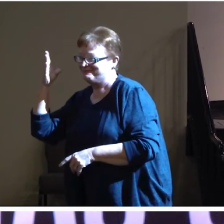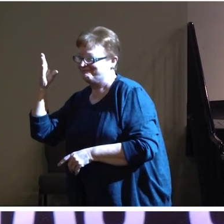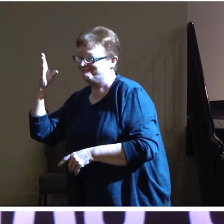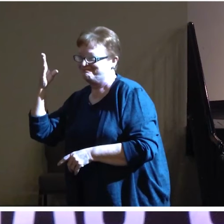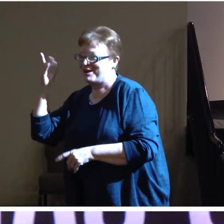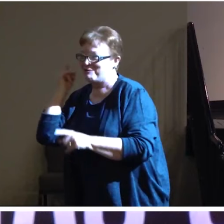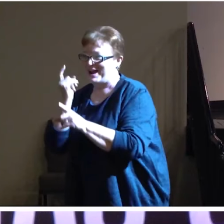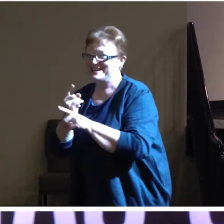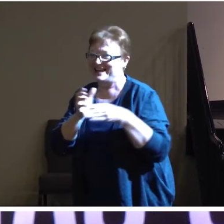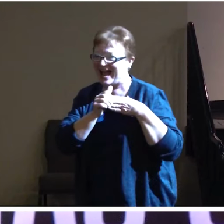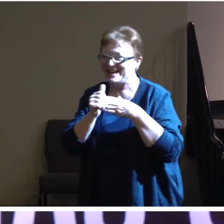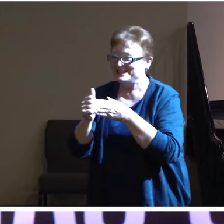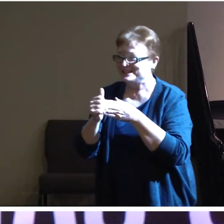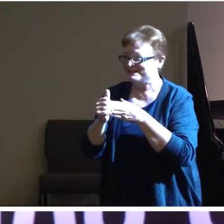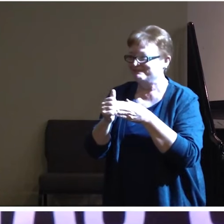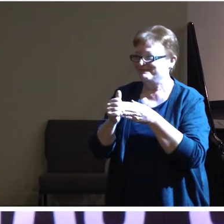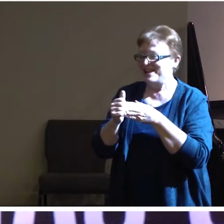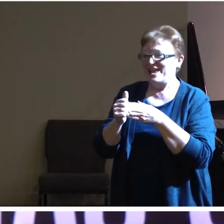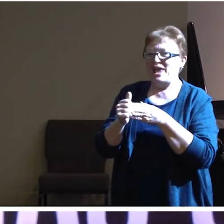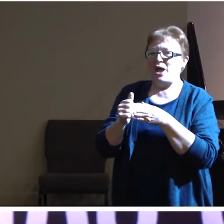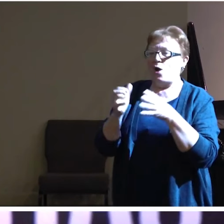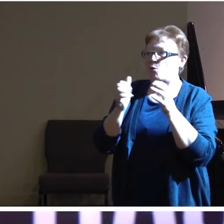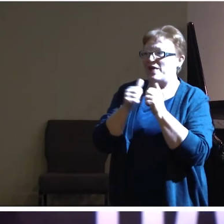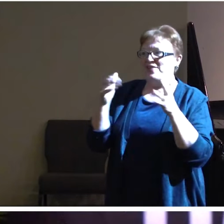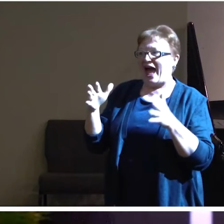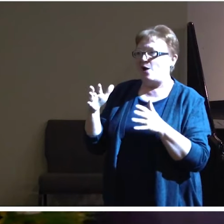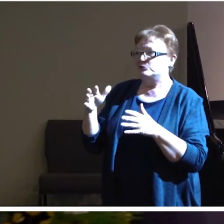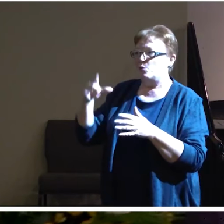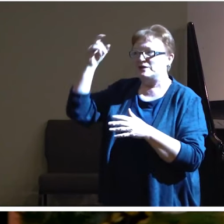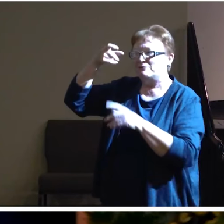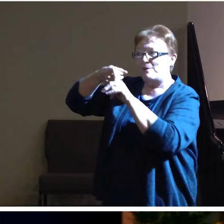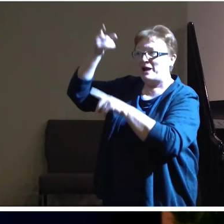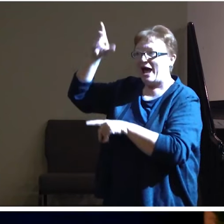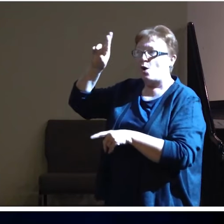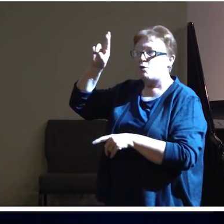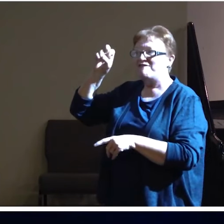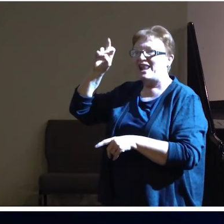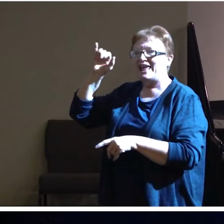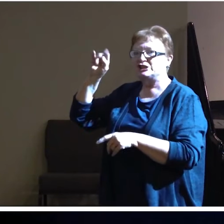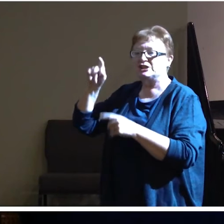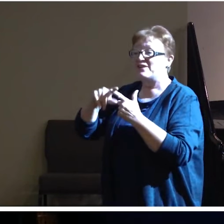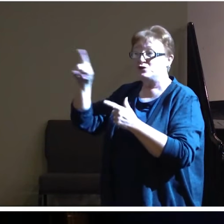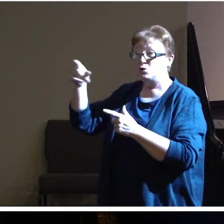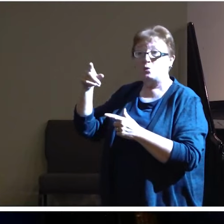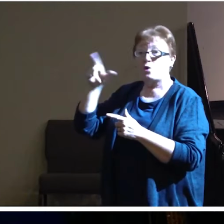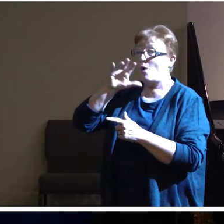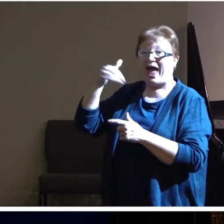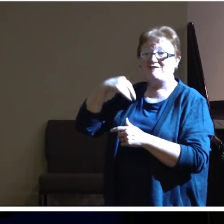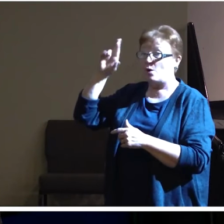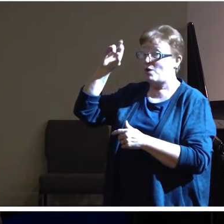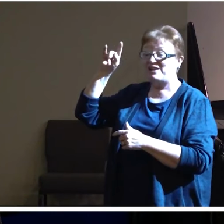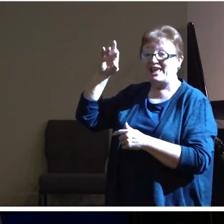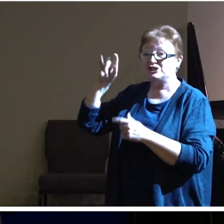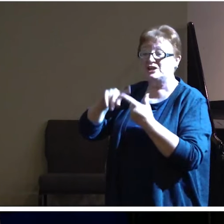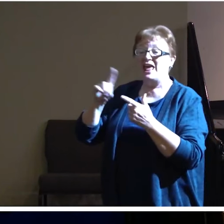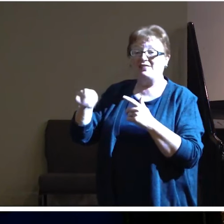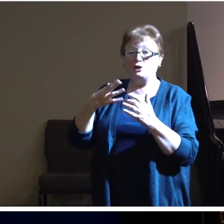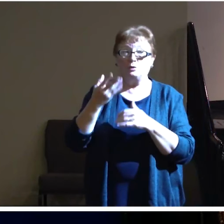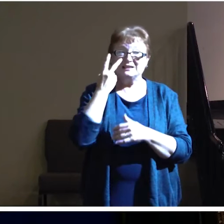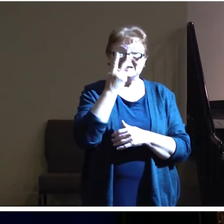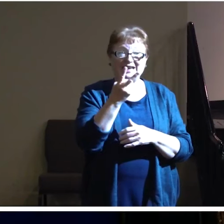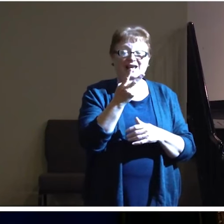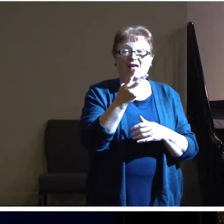guide us and to direct us. Without revelation, all you do is see the world through dirty glasses. I don't wear glasses, but I